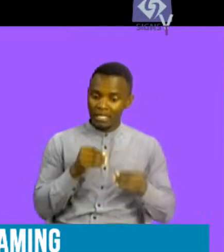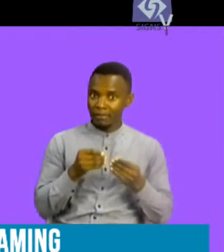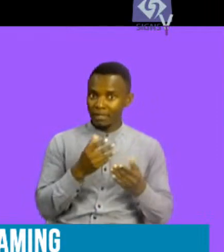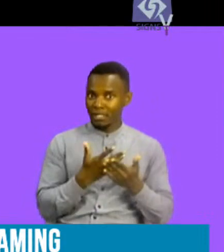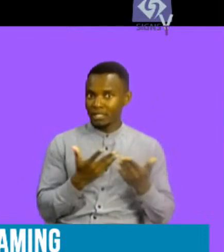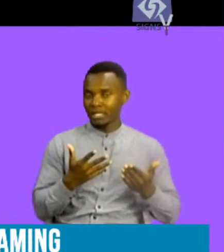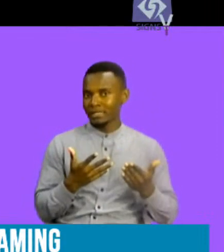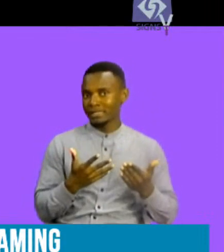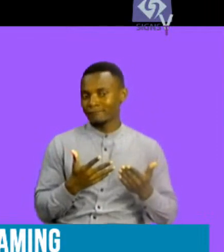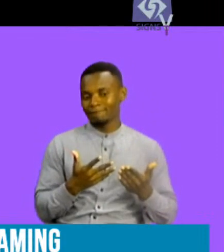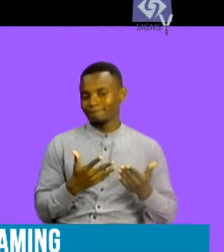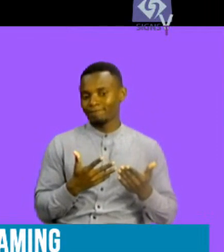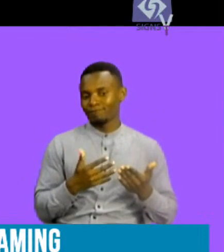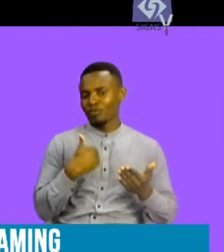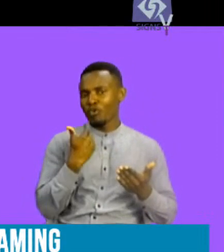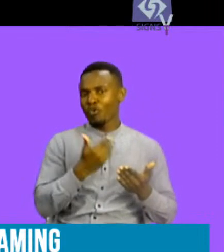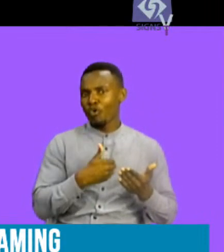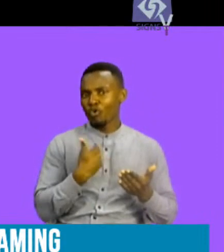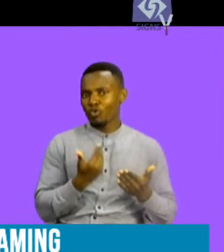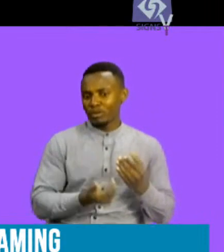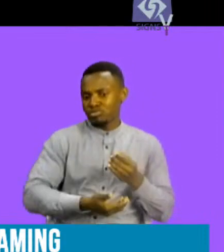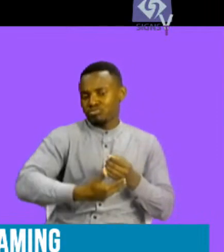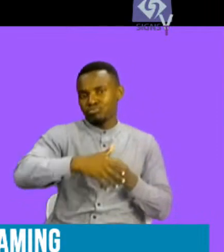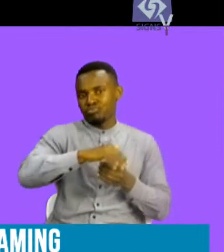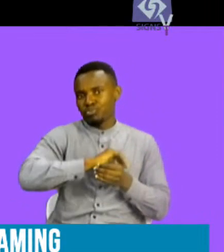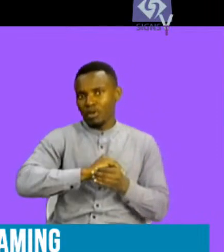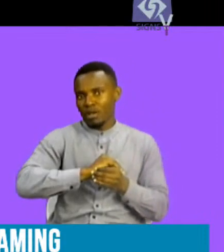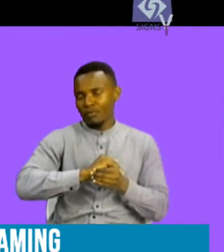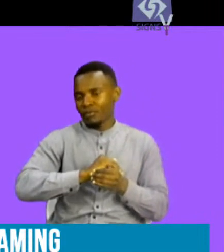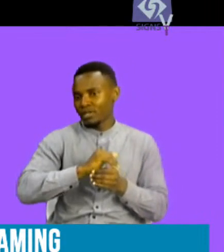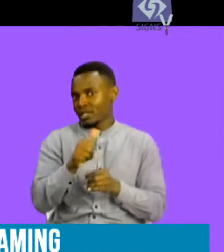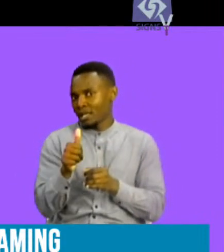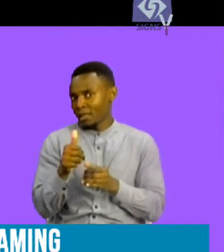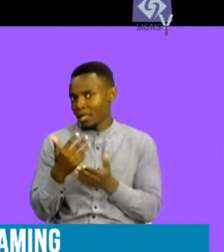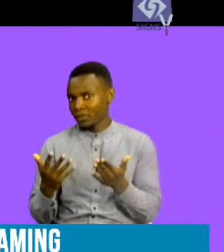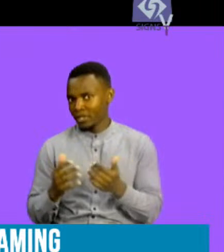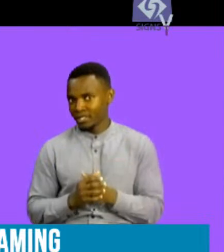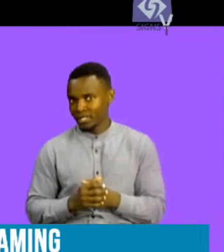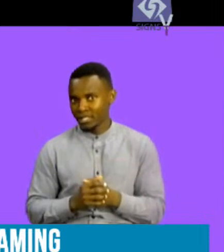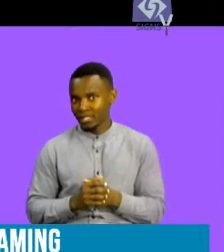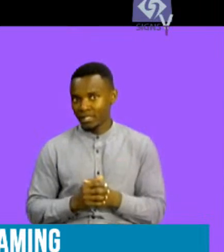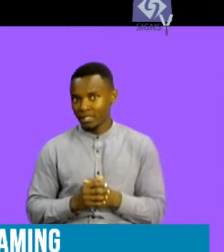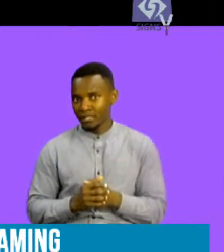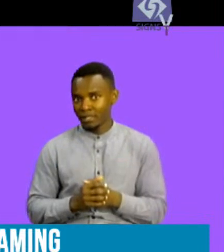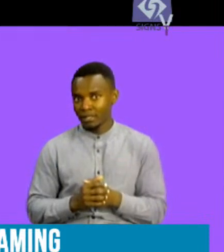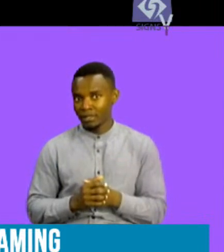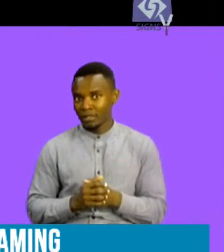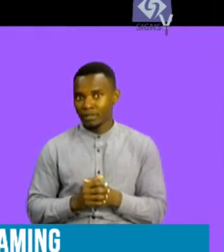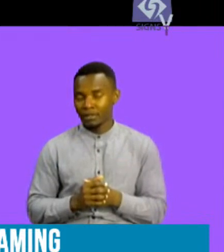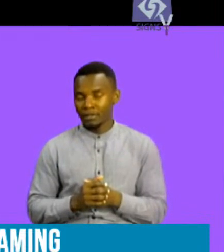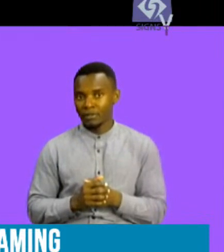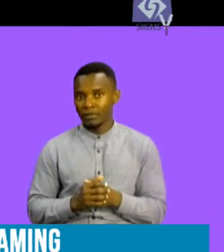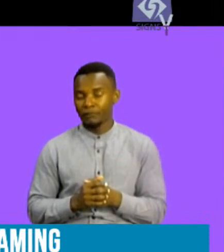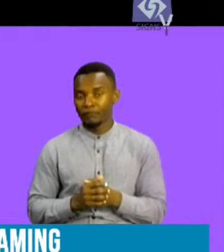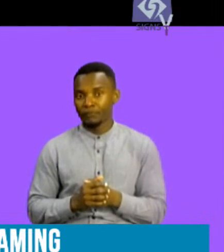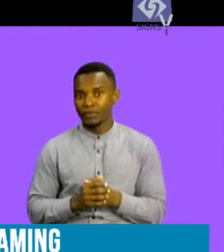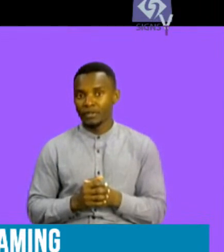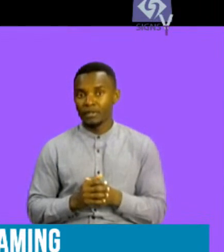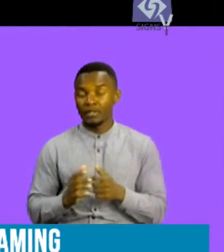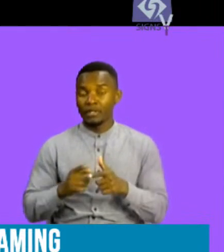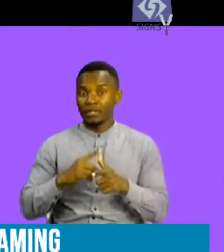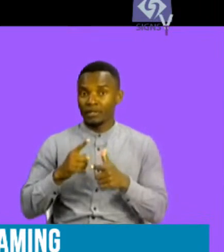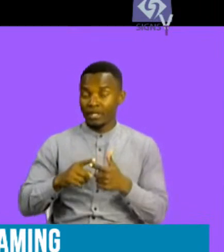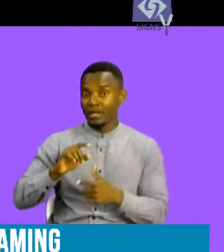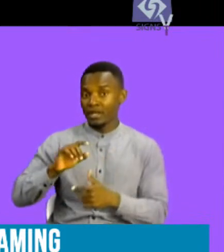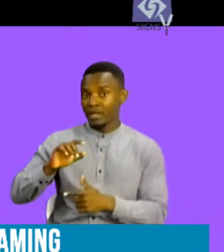lost within other sectors when we still continue saying let's specifically mainstream them there. So as